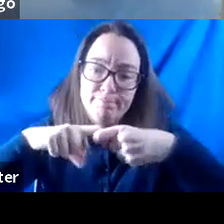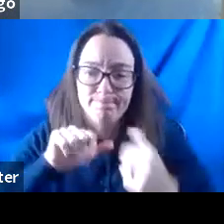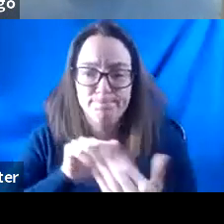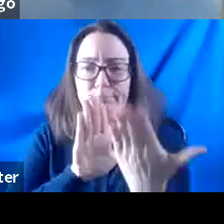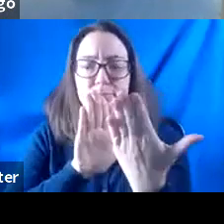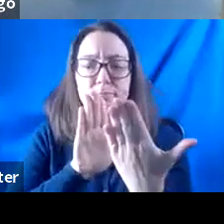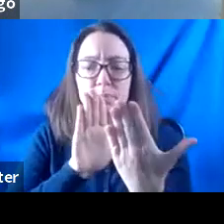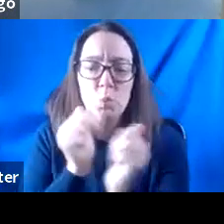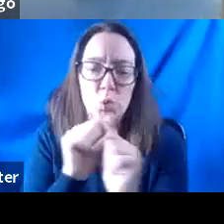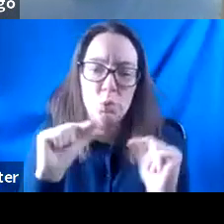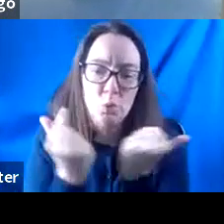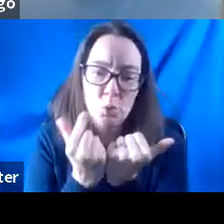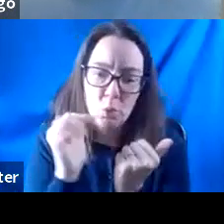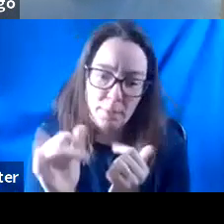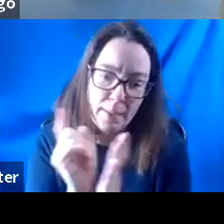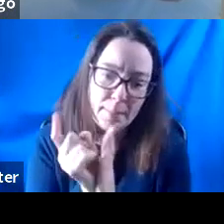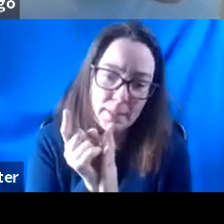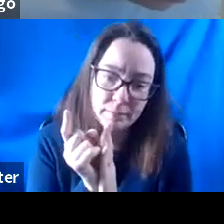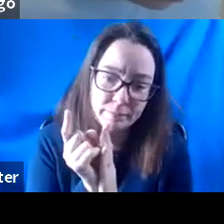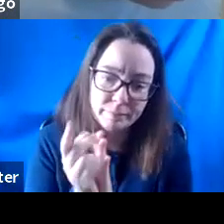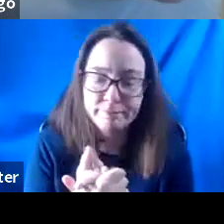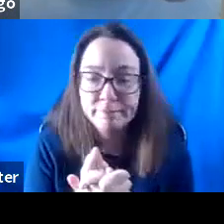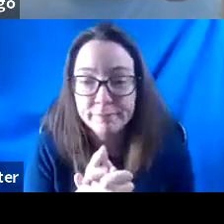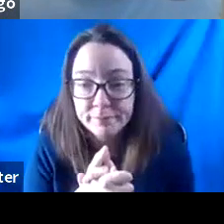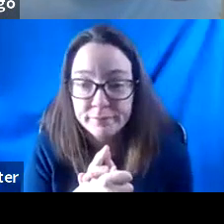with the group. And that is part of your process of getting to know each other.